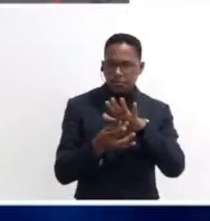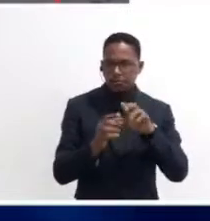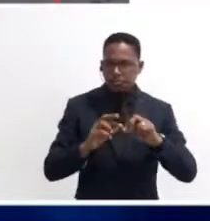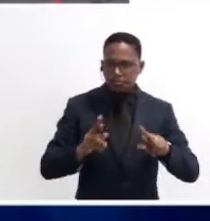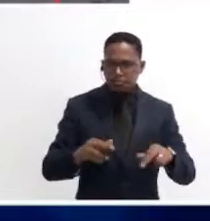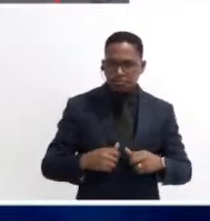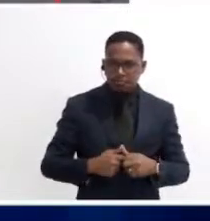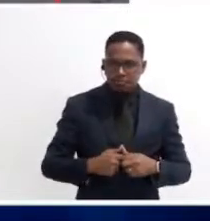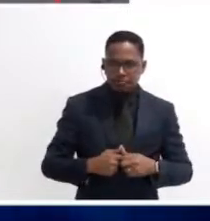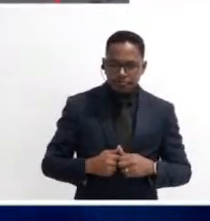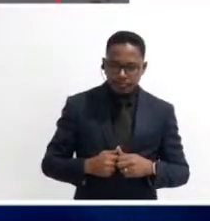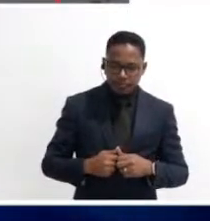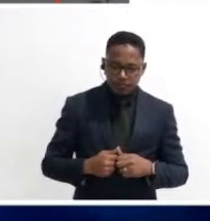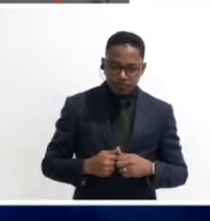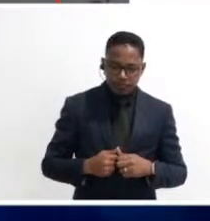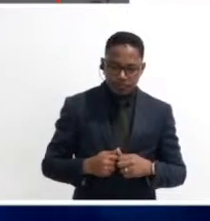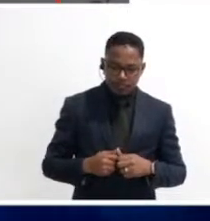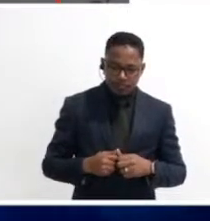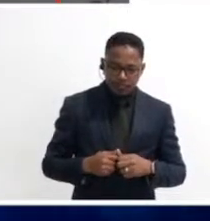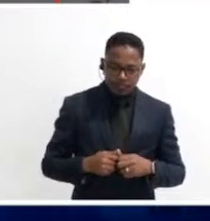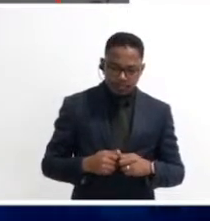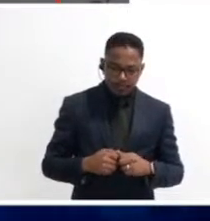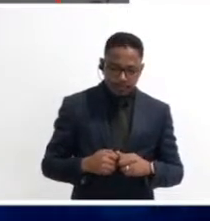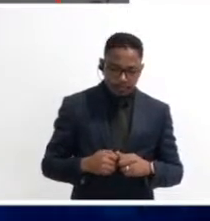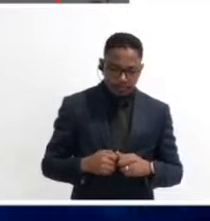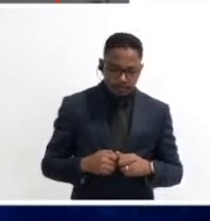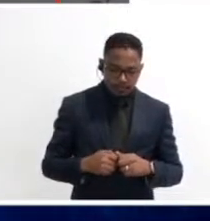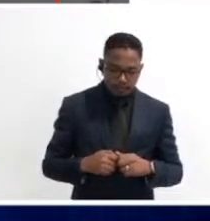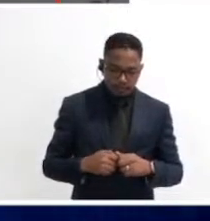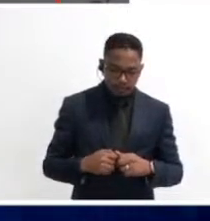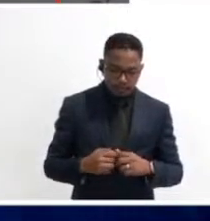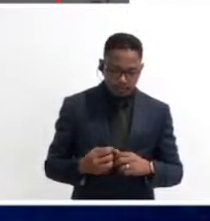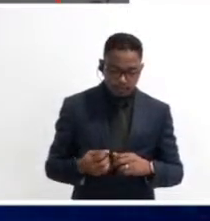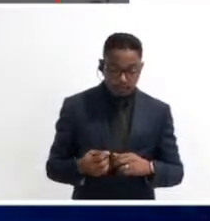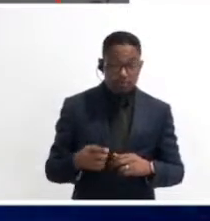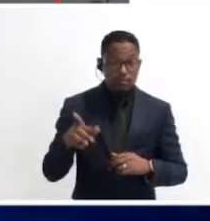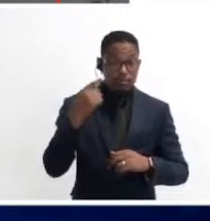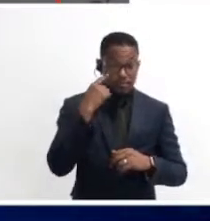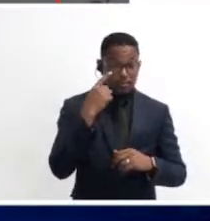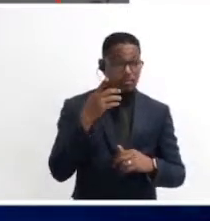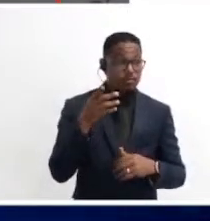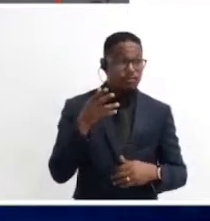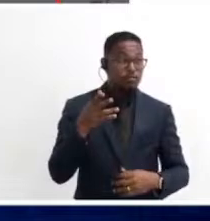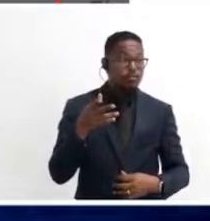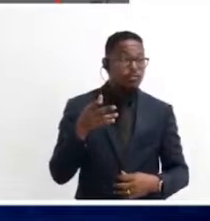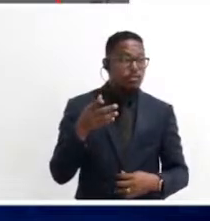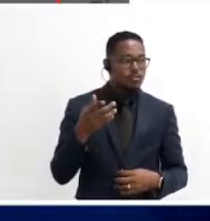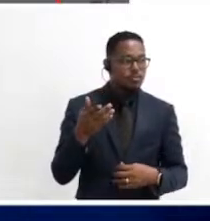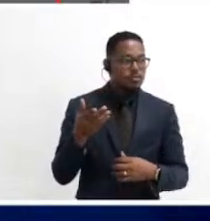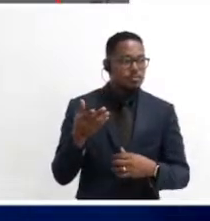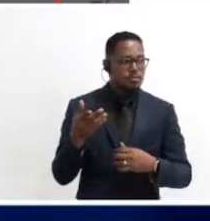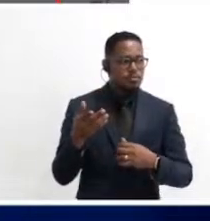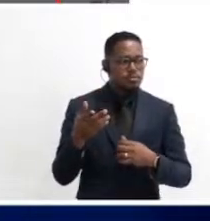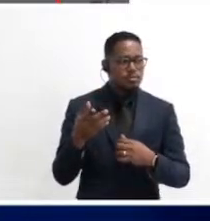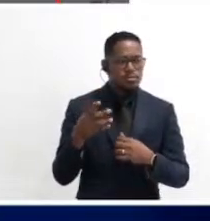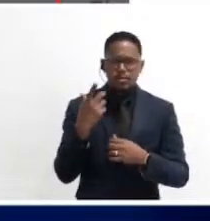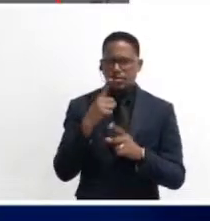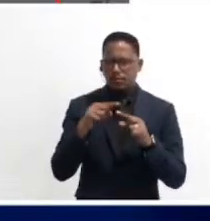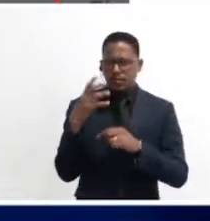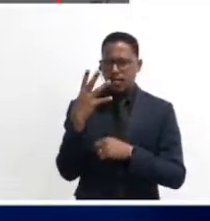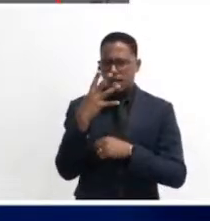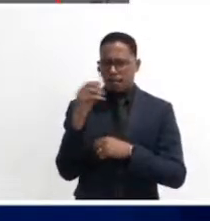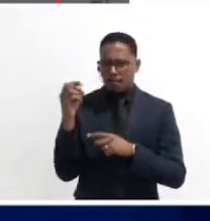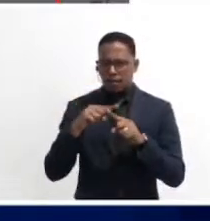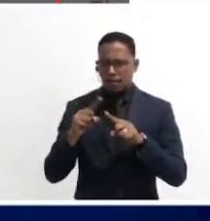So these can come in different flavors. Different companies, have developed their